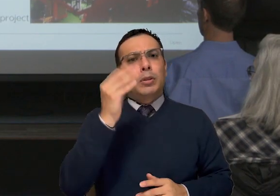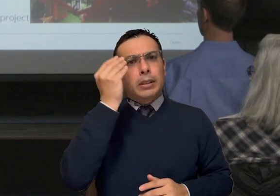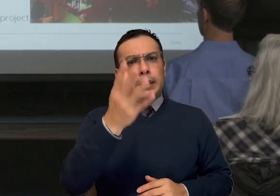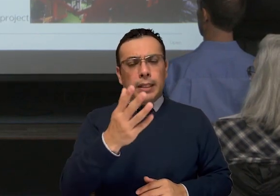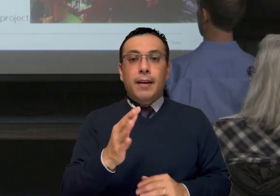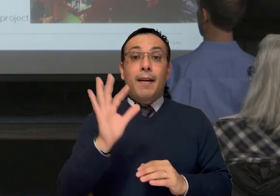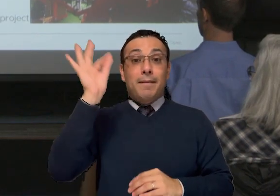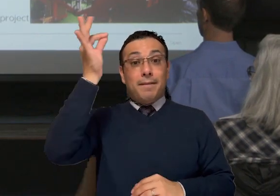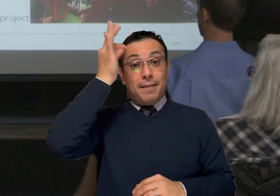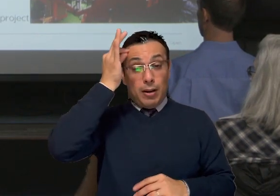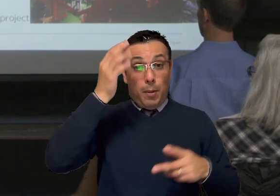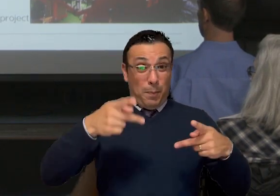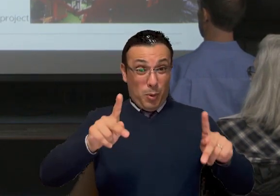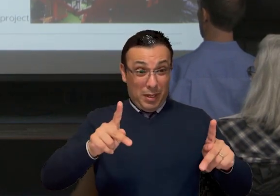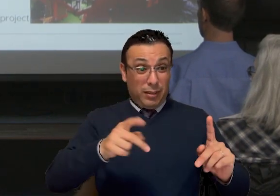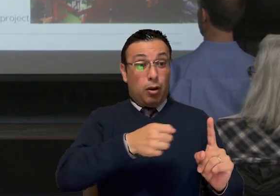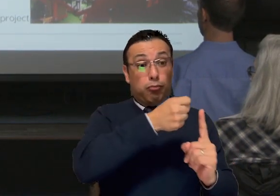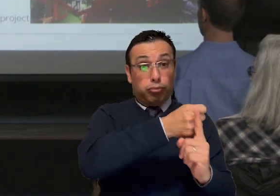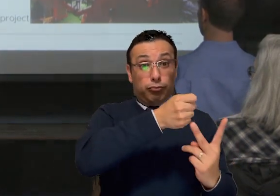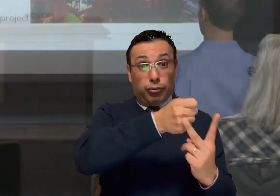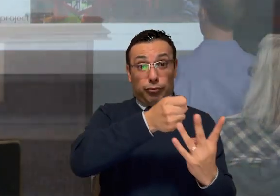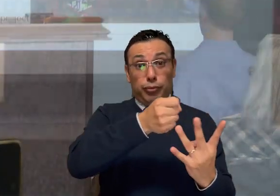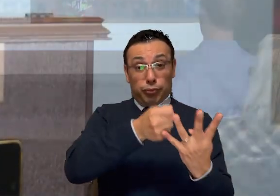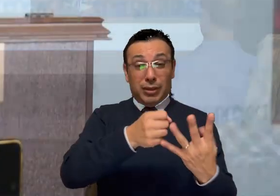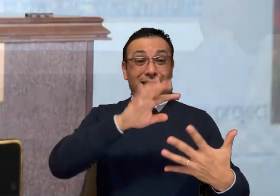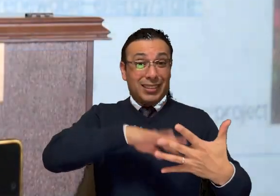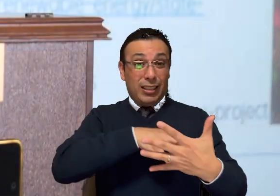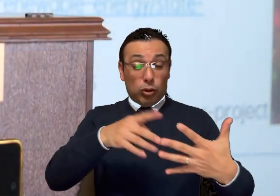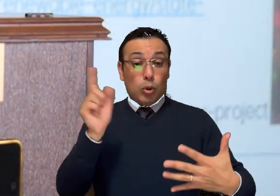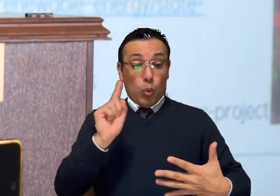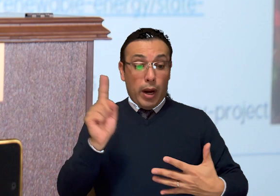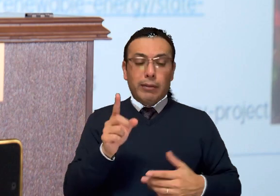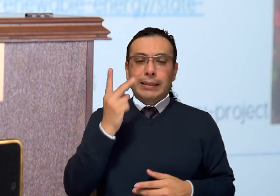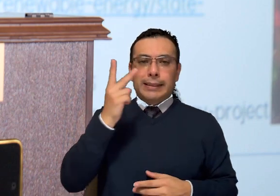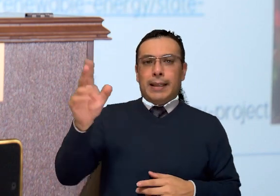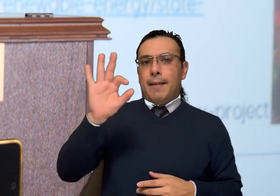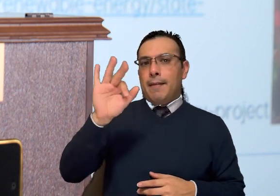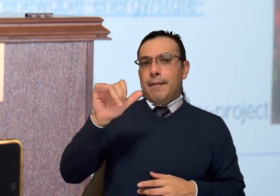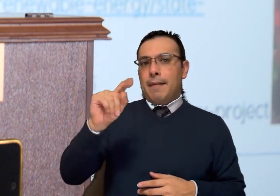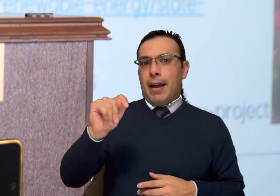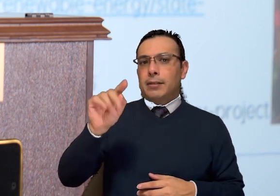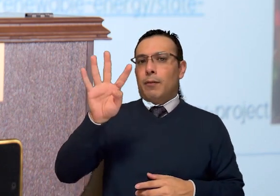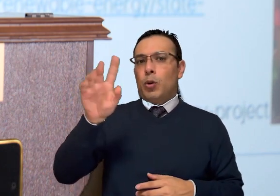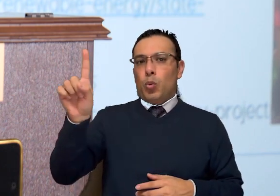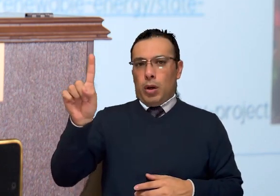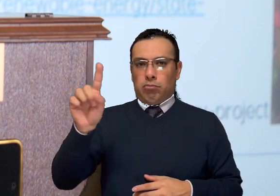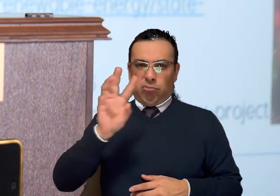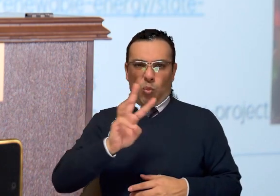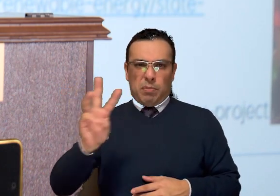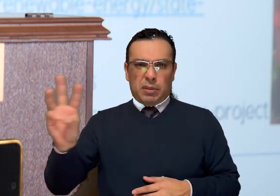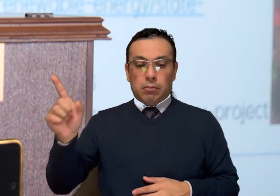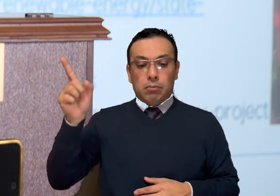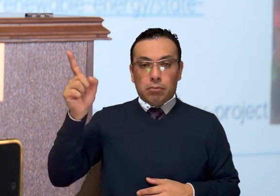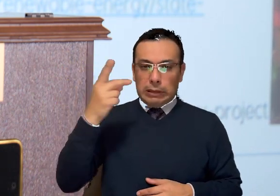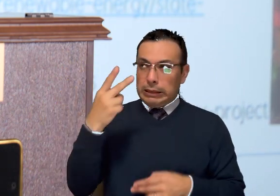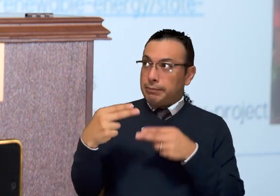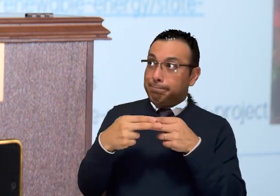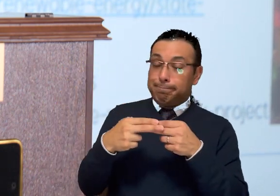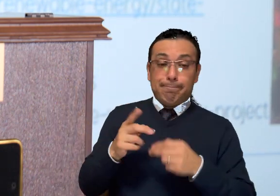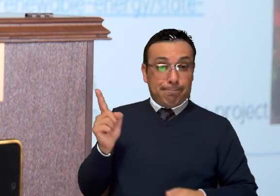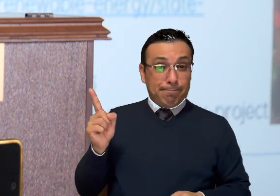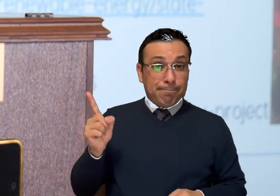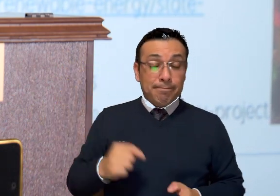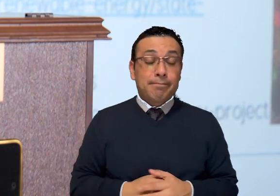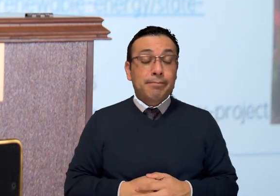can be tracked on the FAST-41 website, which is on the slide, and you can follow